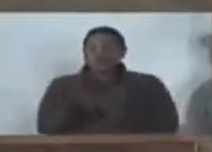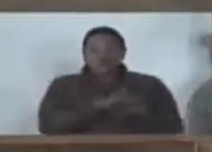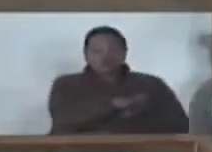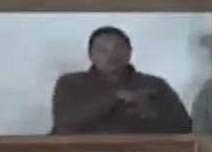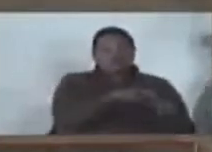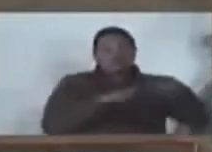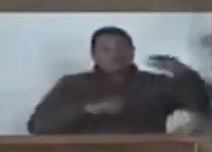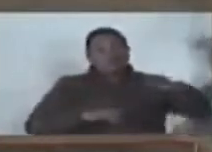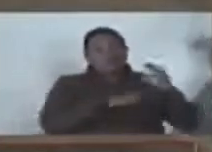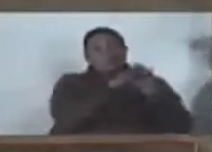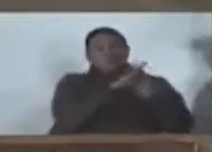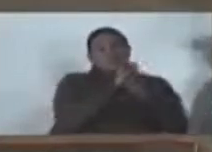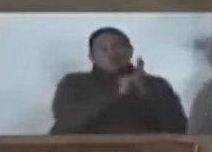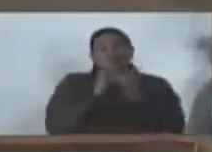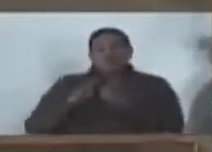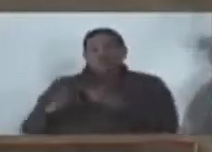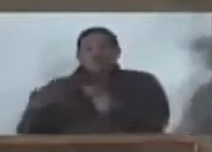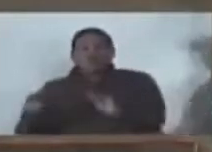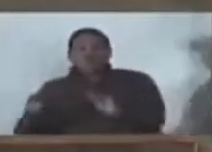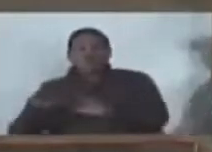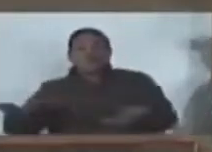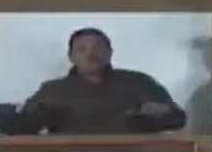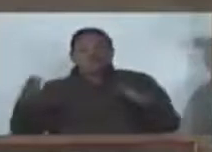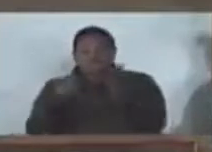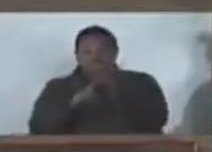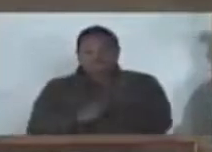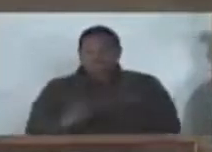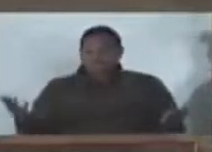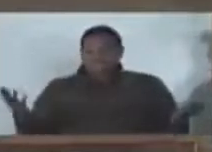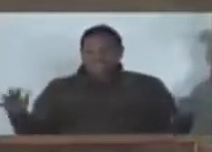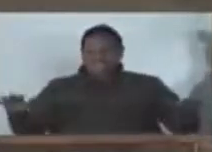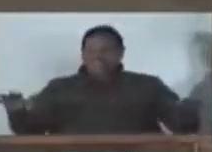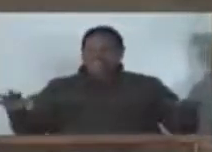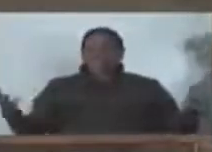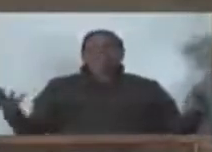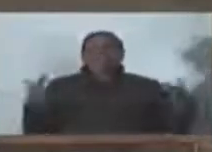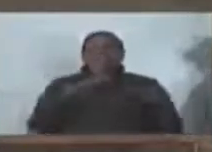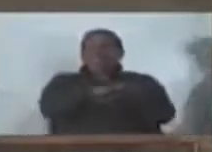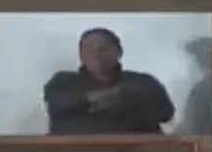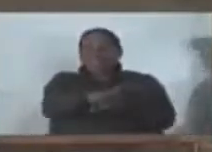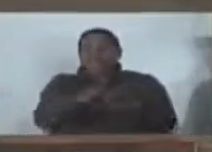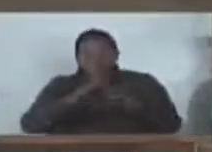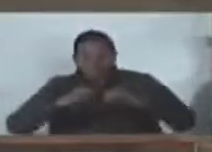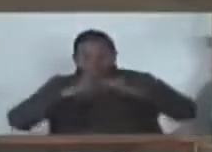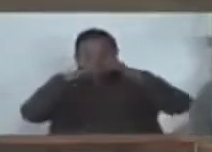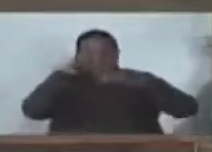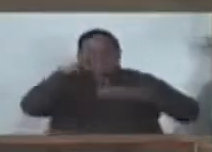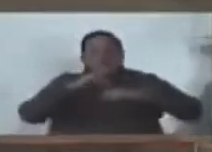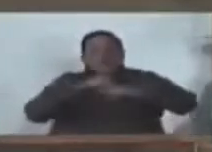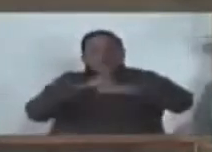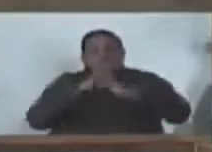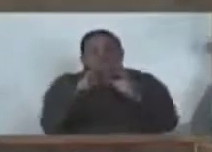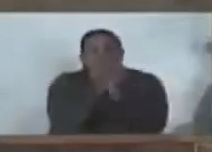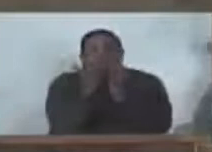the Office of the Children's Registry to create the Child Protection and Family Services Agency,